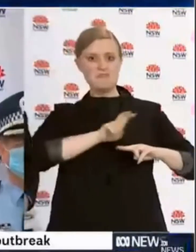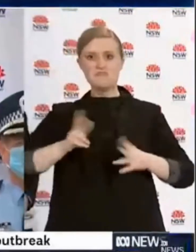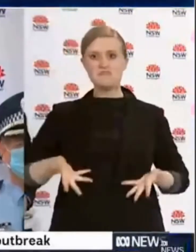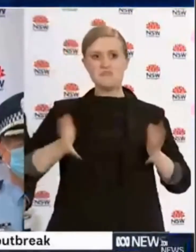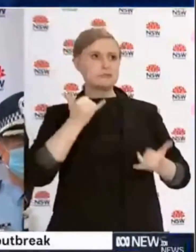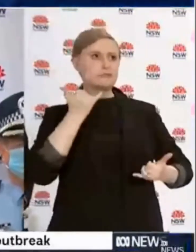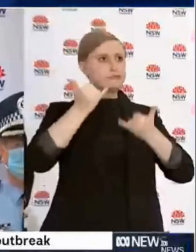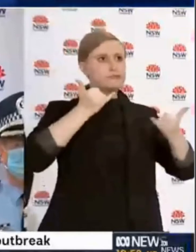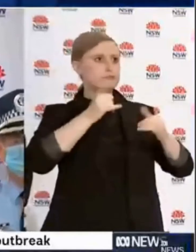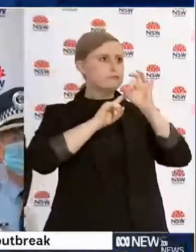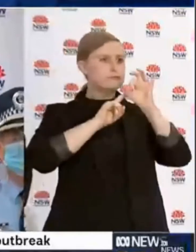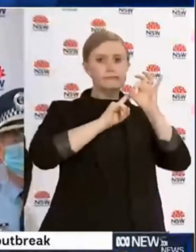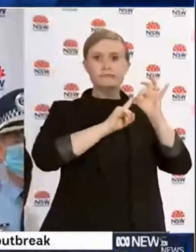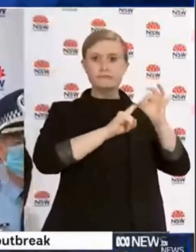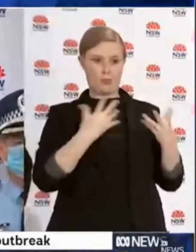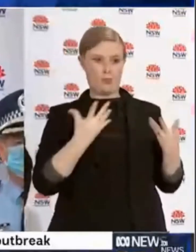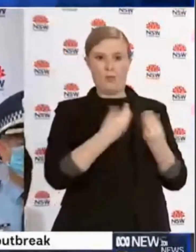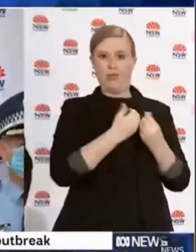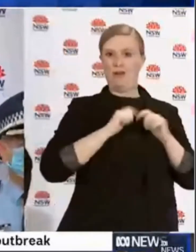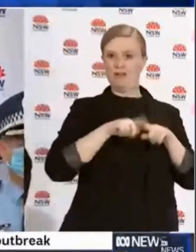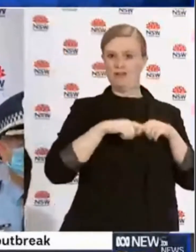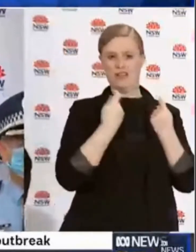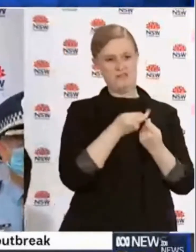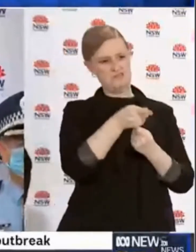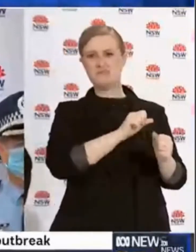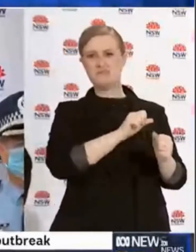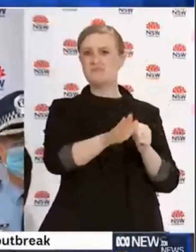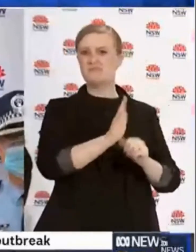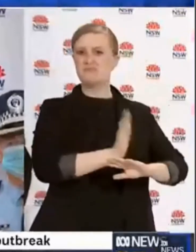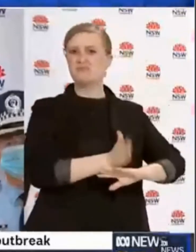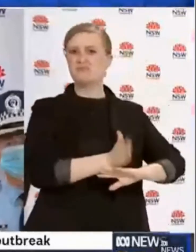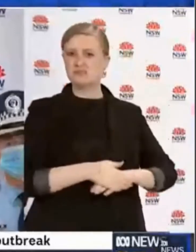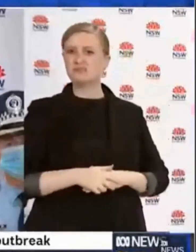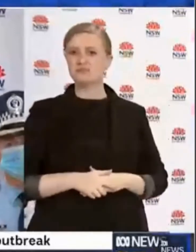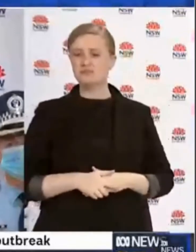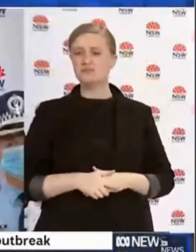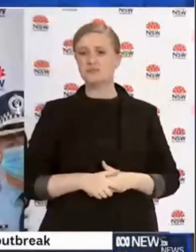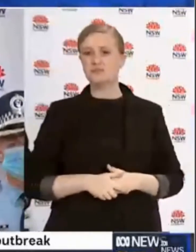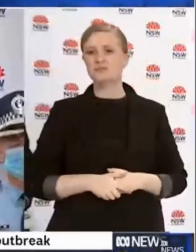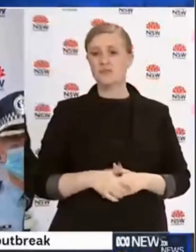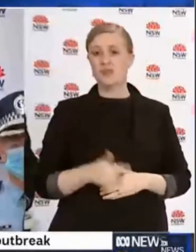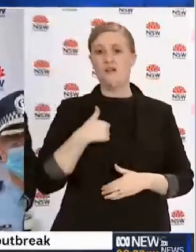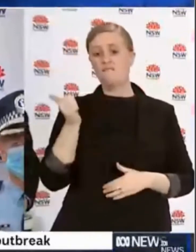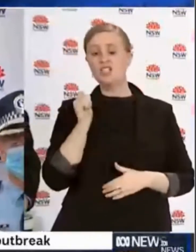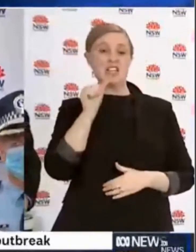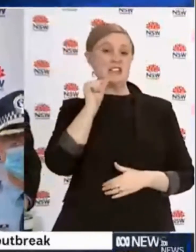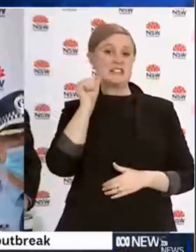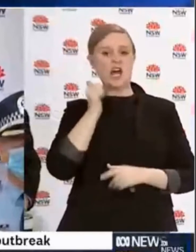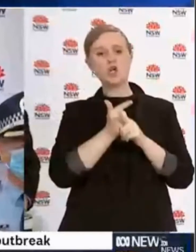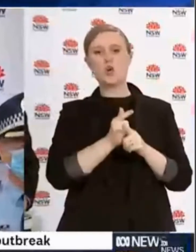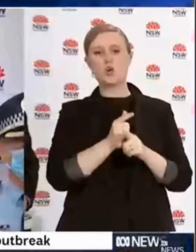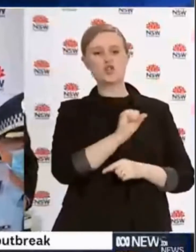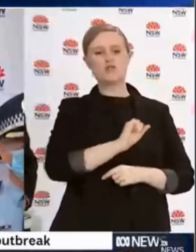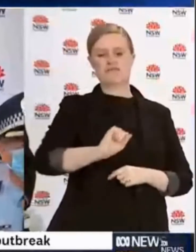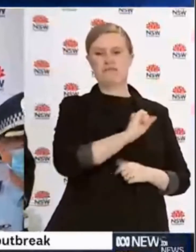I've spoken just in the last couple of days personally to the Naval Rear Admiral in charge, and just said to him that if they could